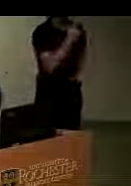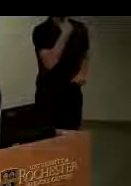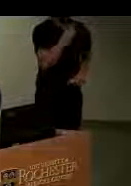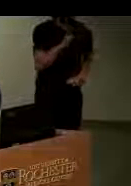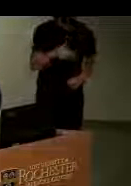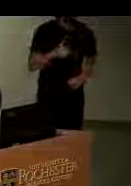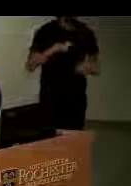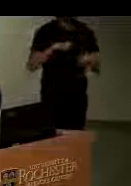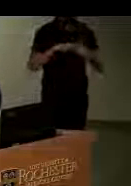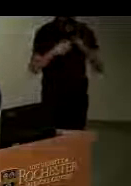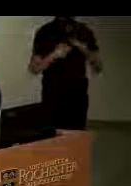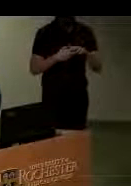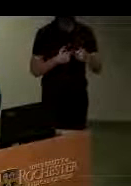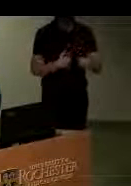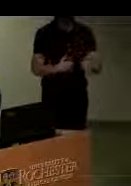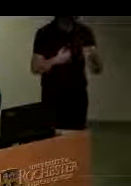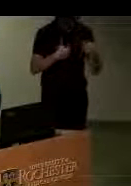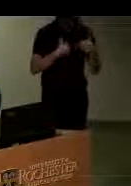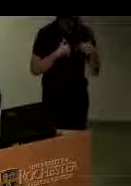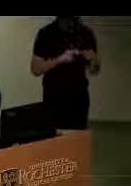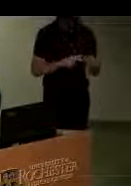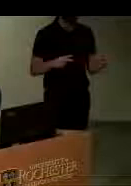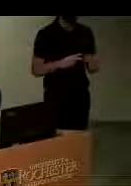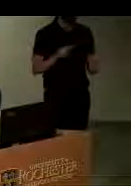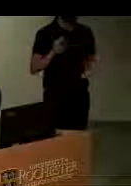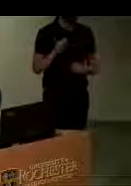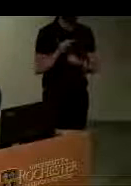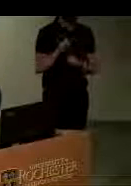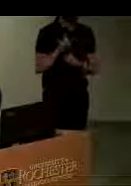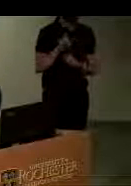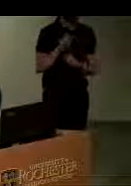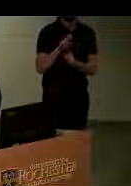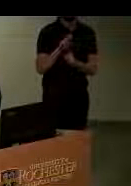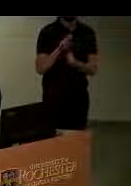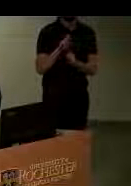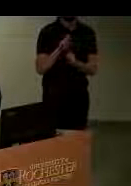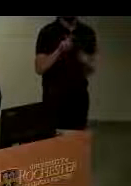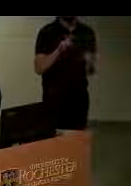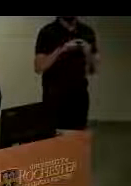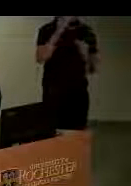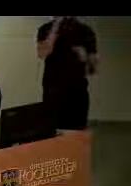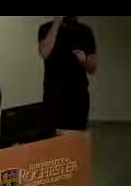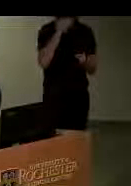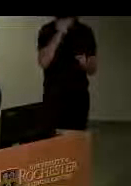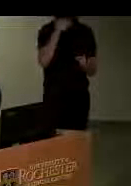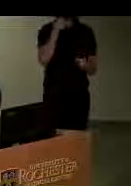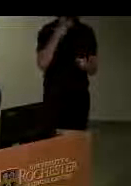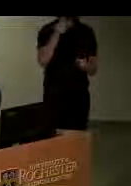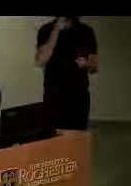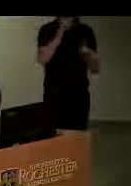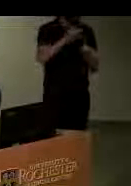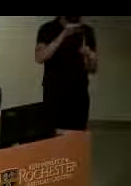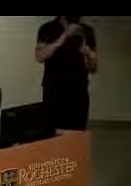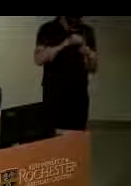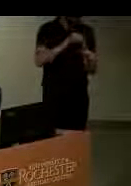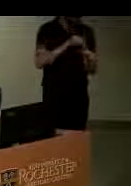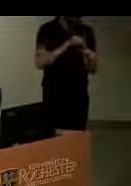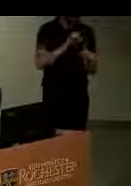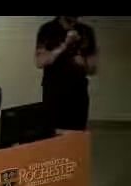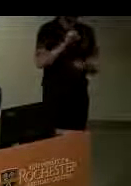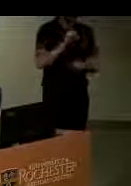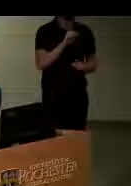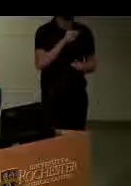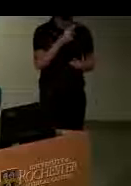problem she had, which was very, very rare, but it was from head and neck radiation. And she had seen